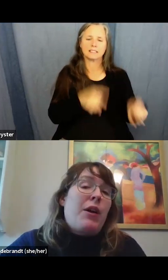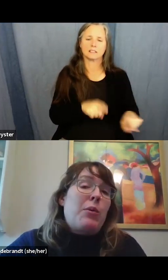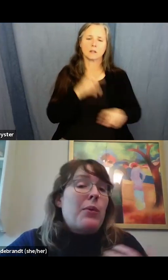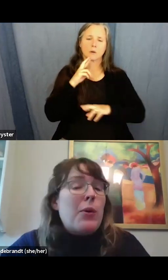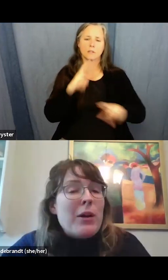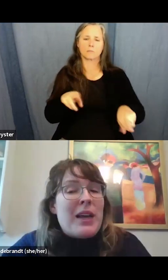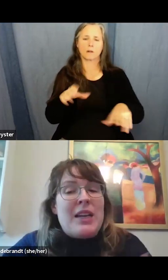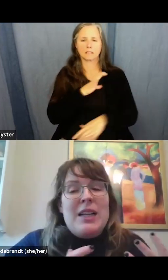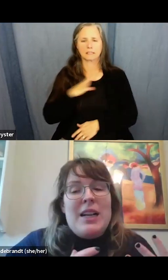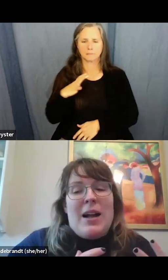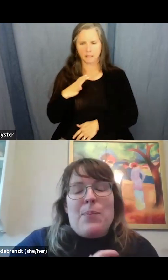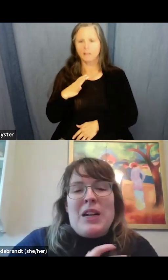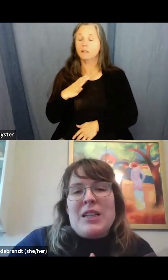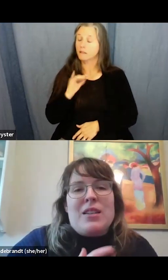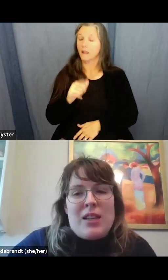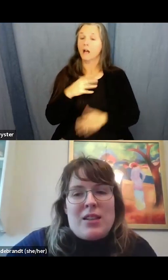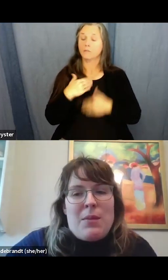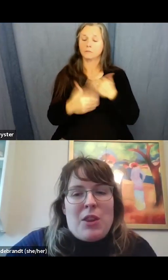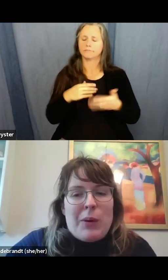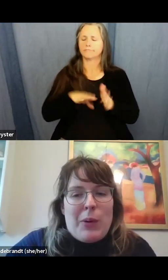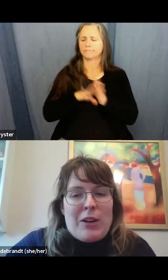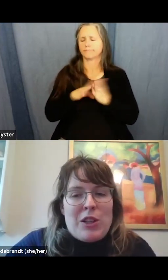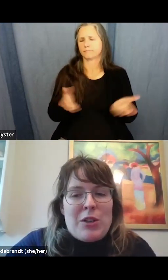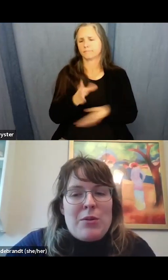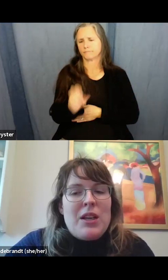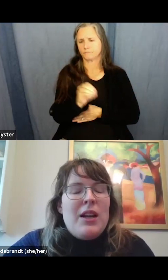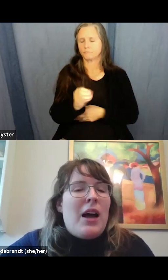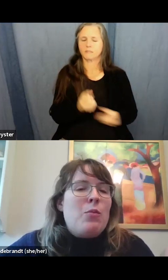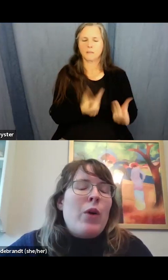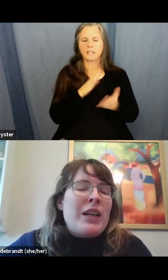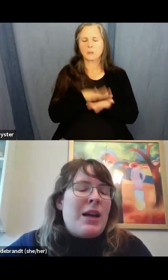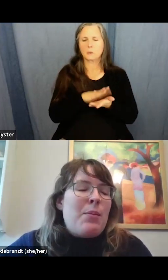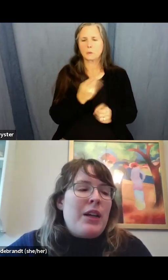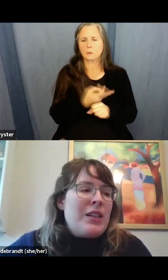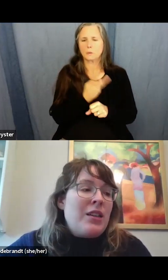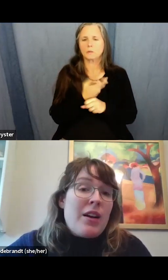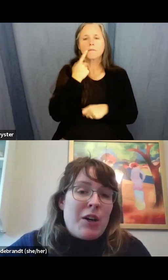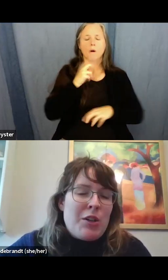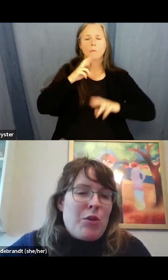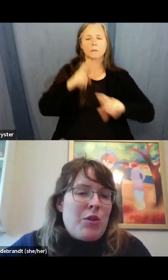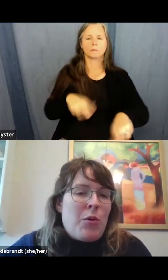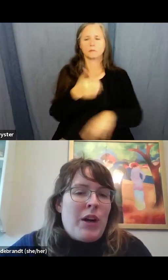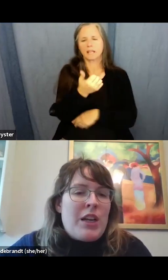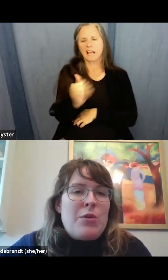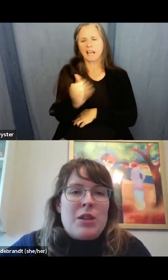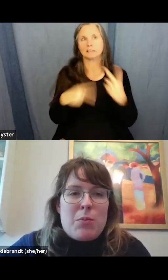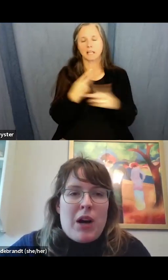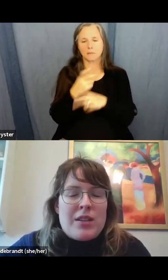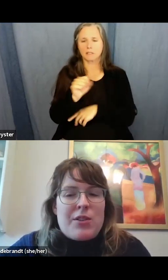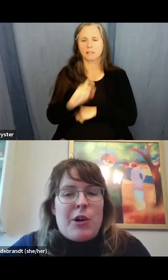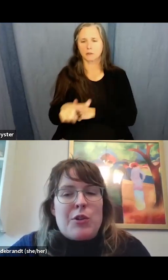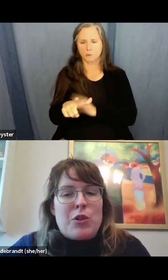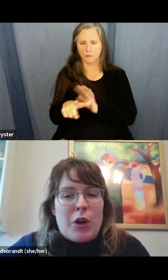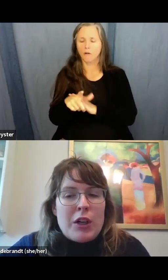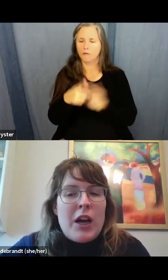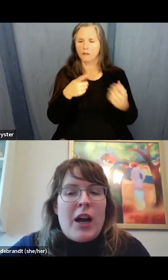state or a federal requirement, but it is a system that they're required to use. One example is a lot of our districts in Oregon use this